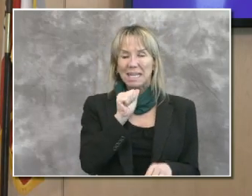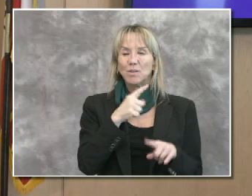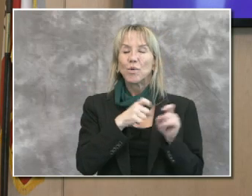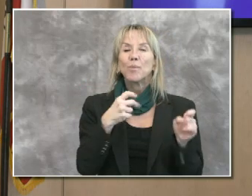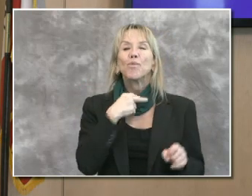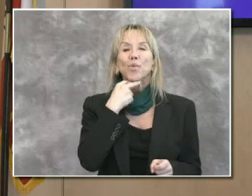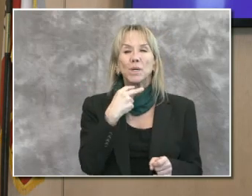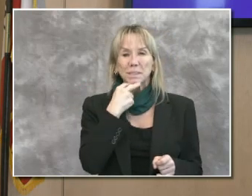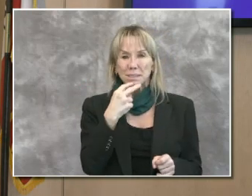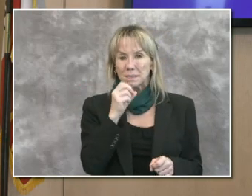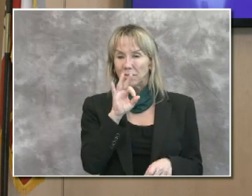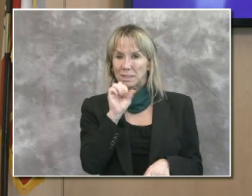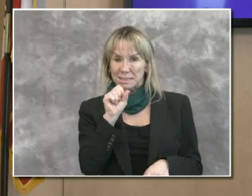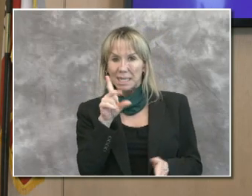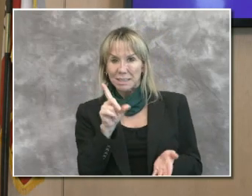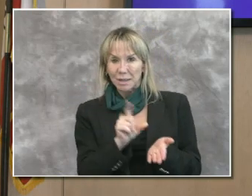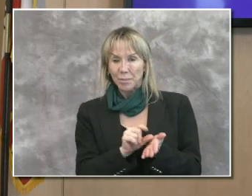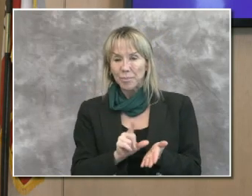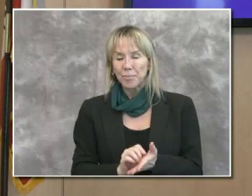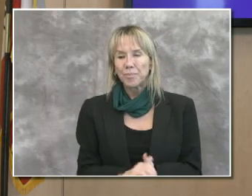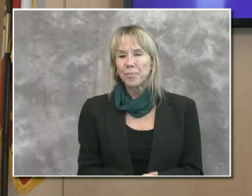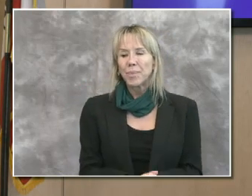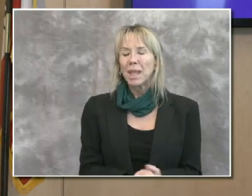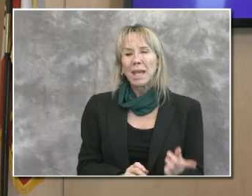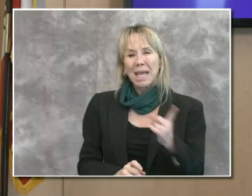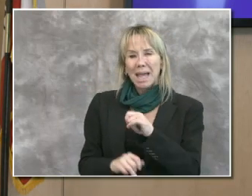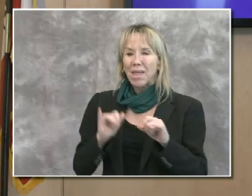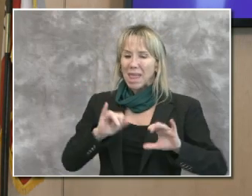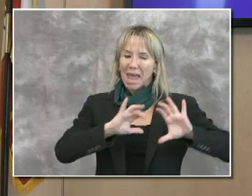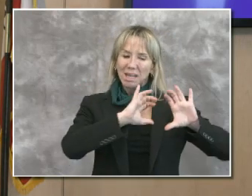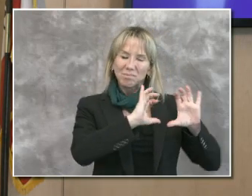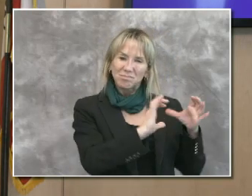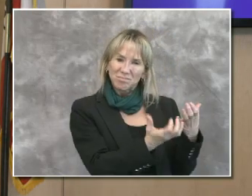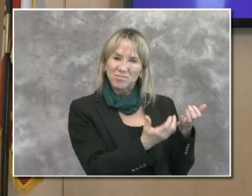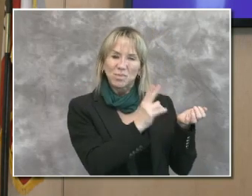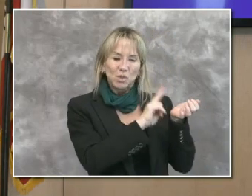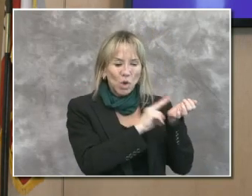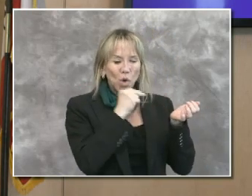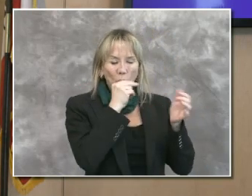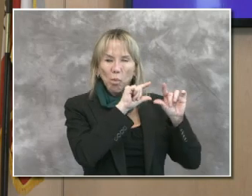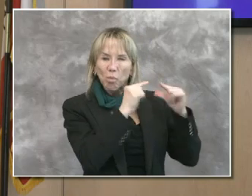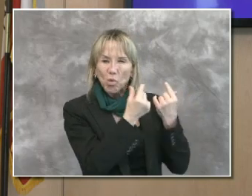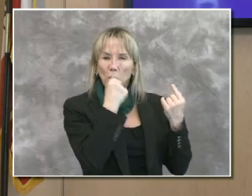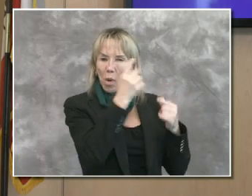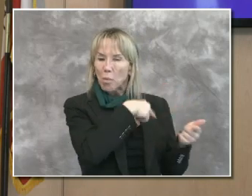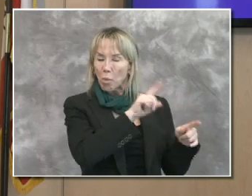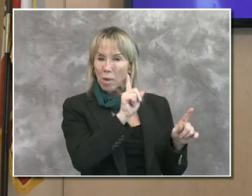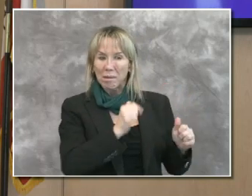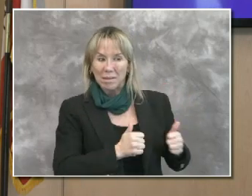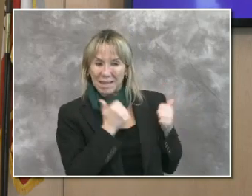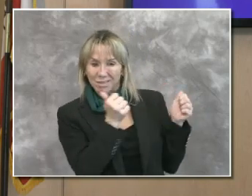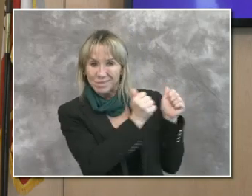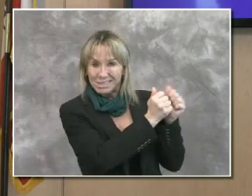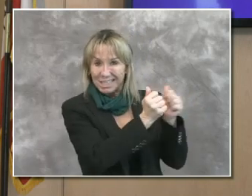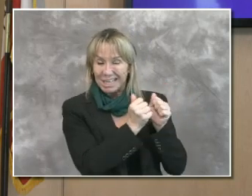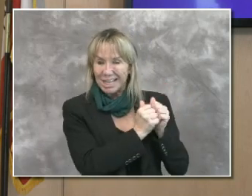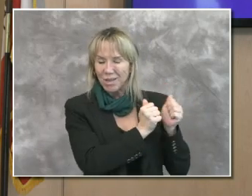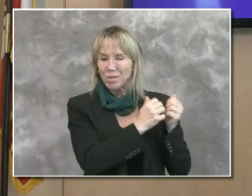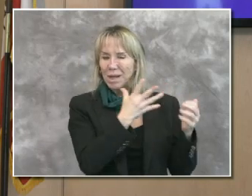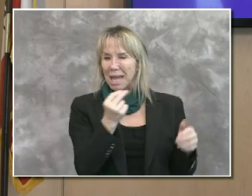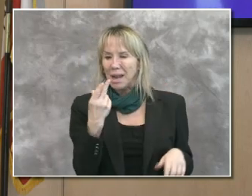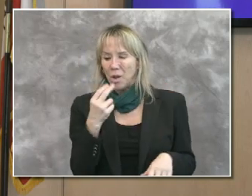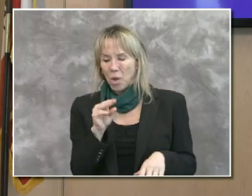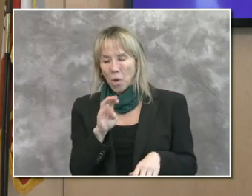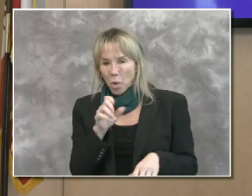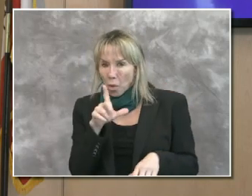escalated COVID-19 risk for individuals in congregate settings and the particular vulnerability of the homeless population, what guidance